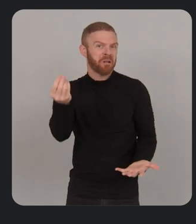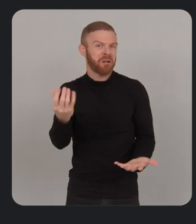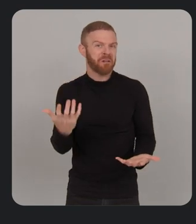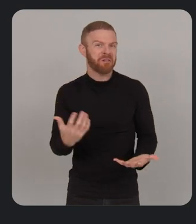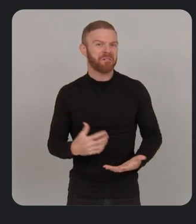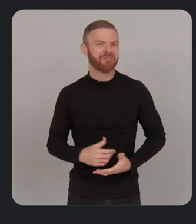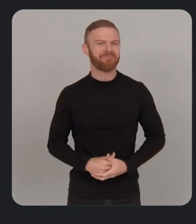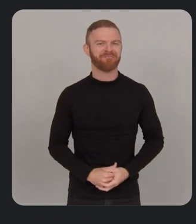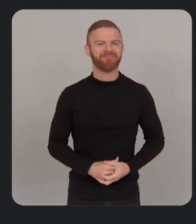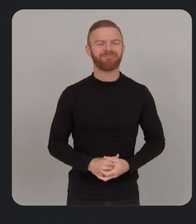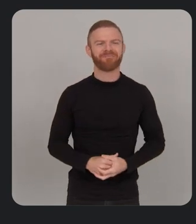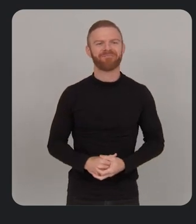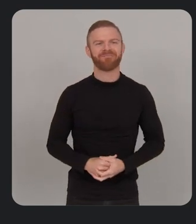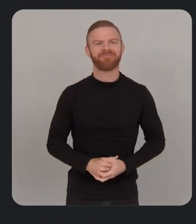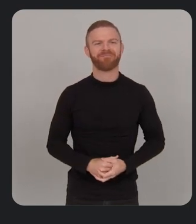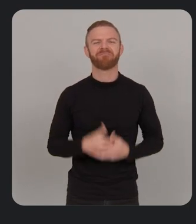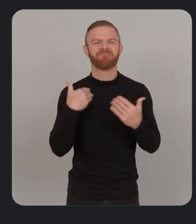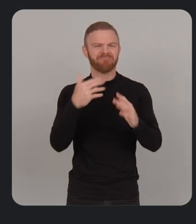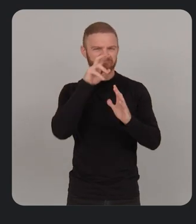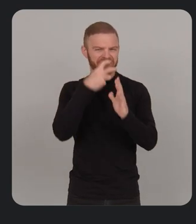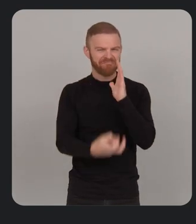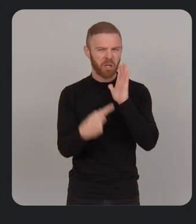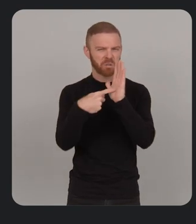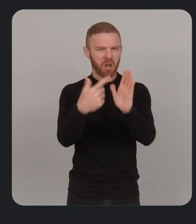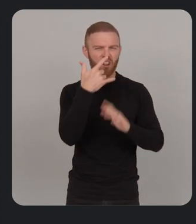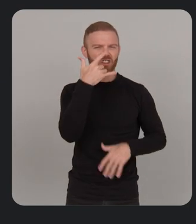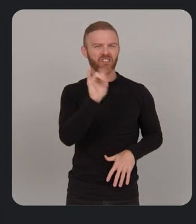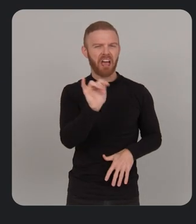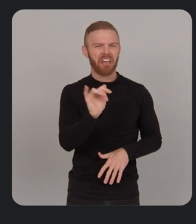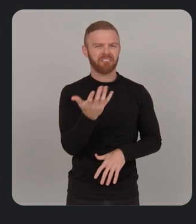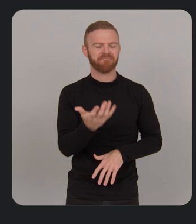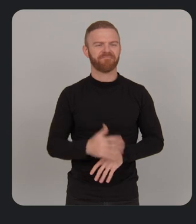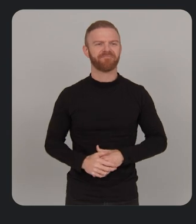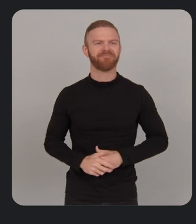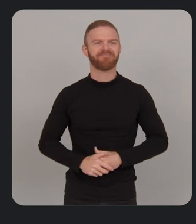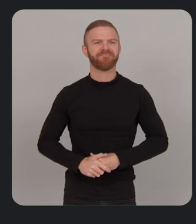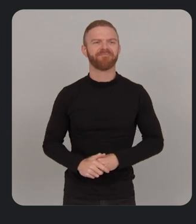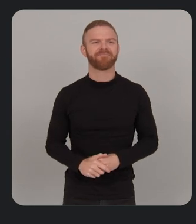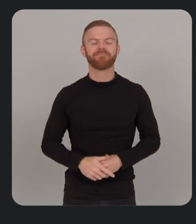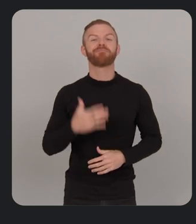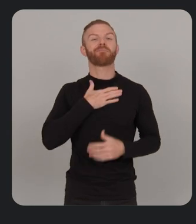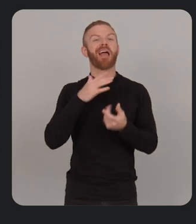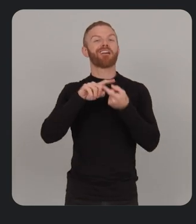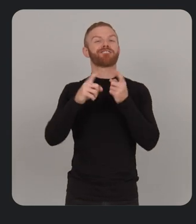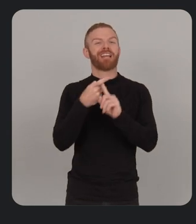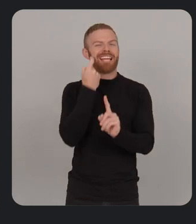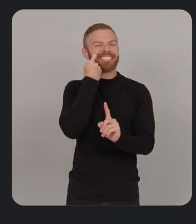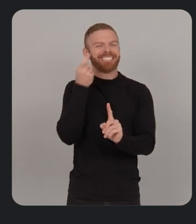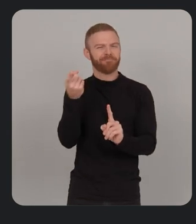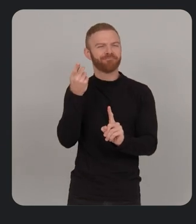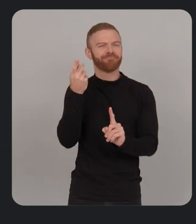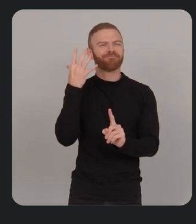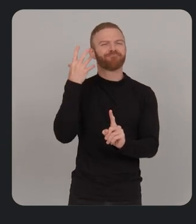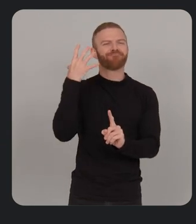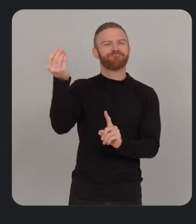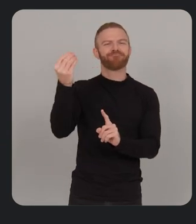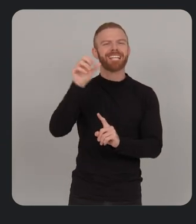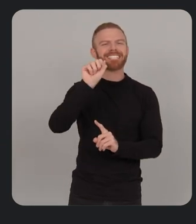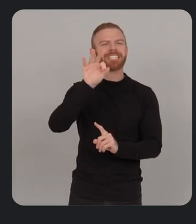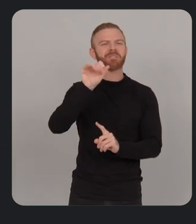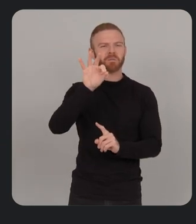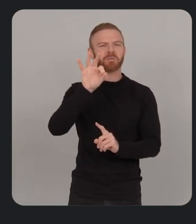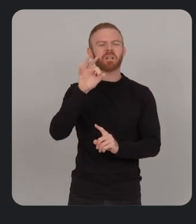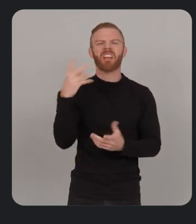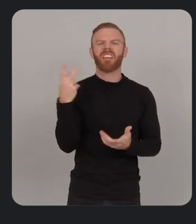where to go. Let me dive a little bit deeper into how it will work. So, recently, a friend of mine was in San Francisco,